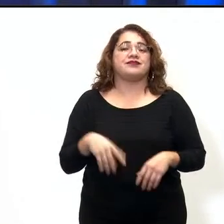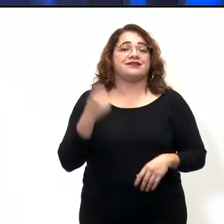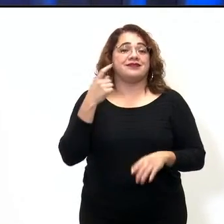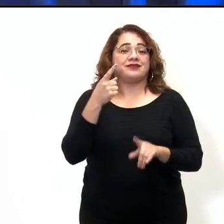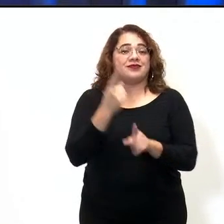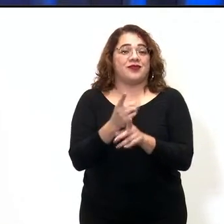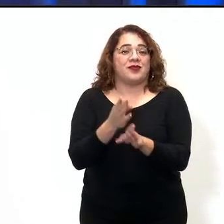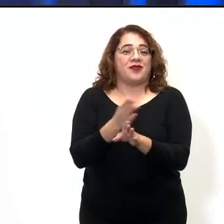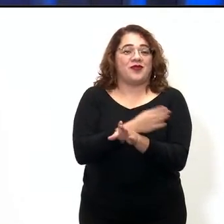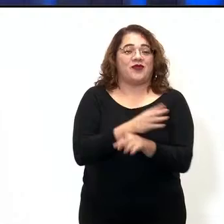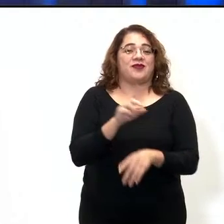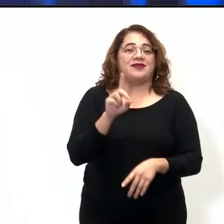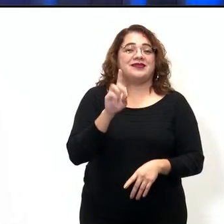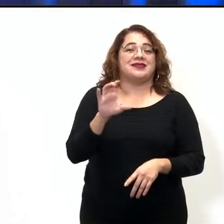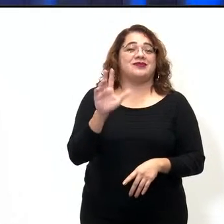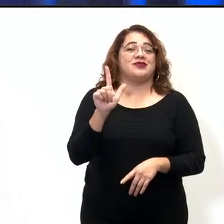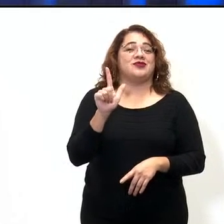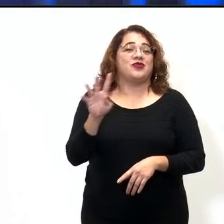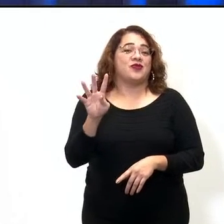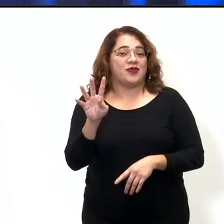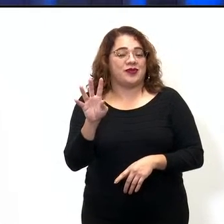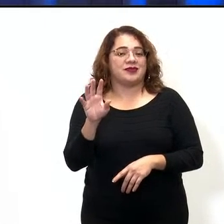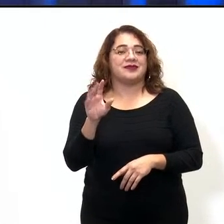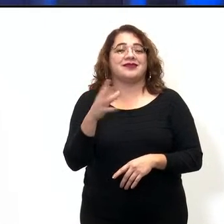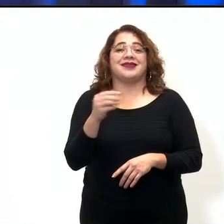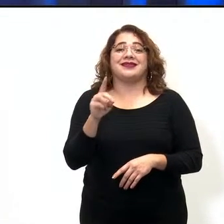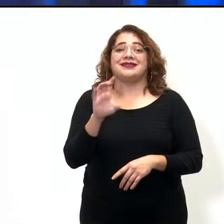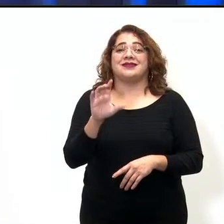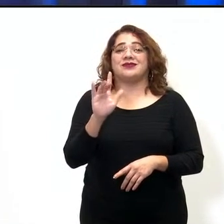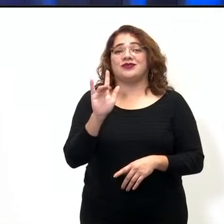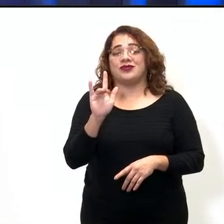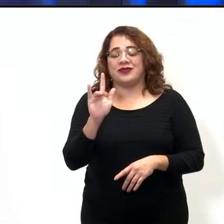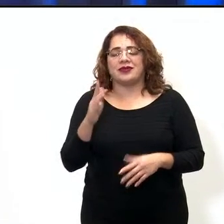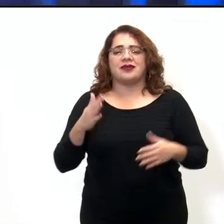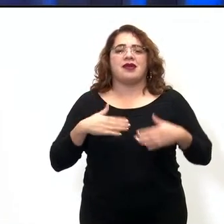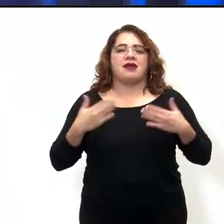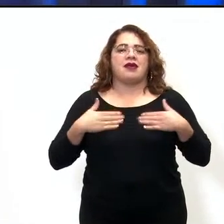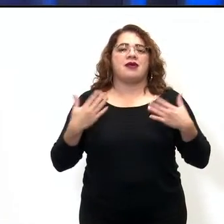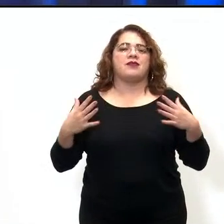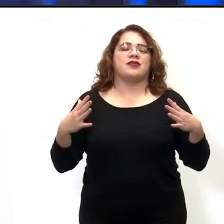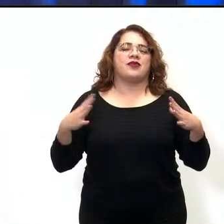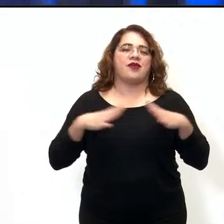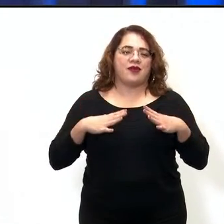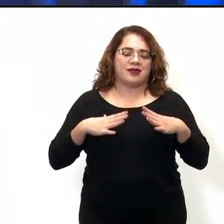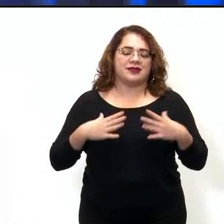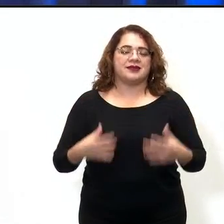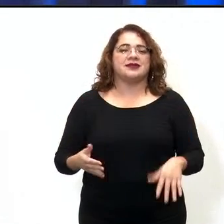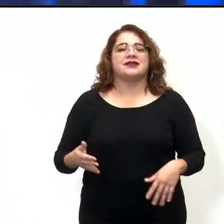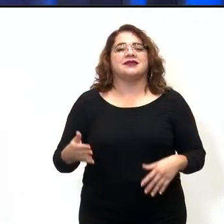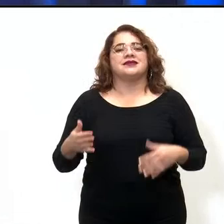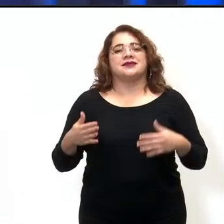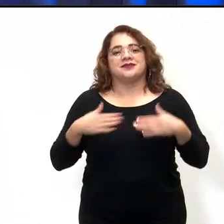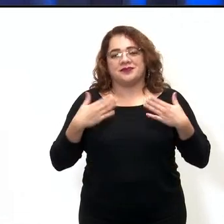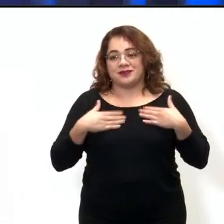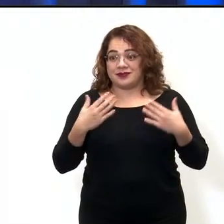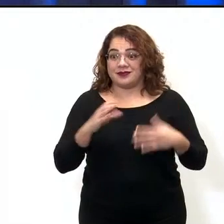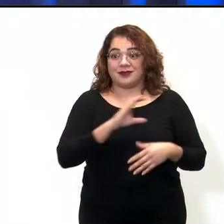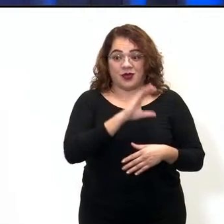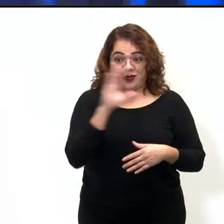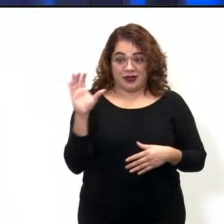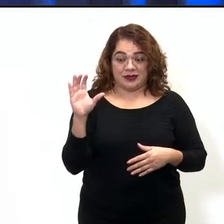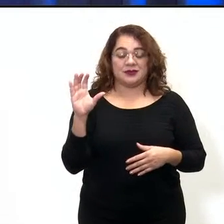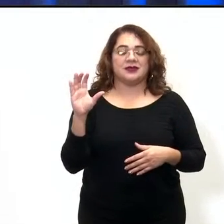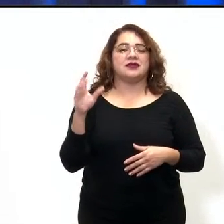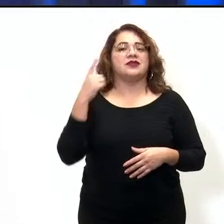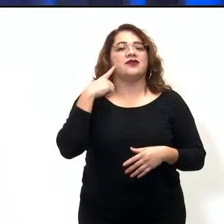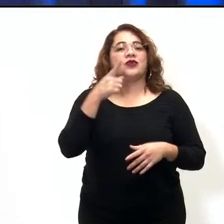Christmas Eve and Christmas. And I want to start by wishing everybody a happy holidays, Merry Christmas, of course, for those that